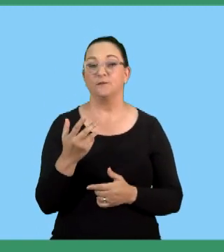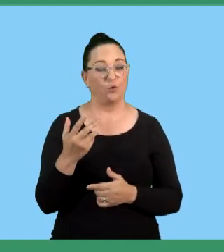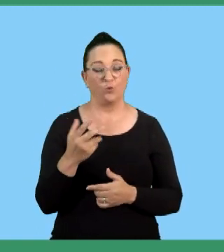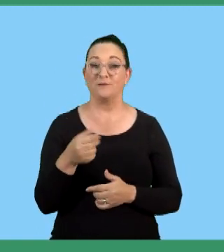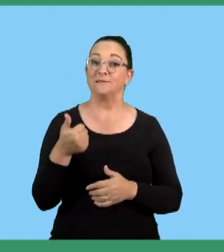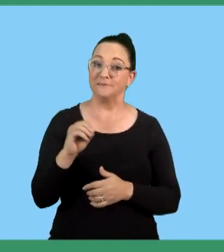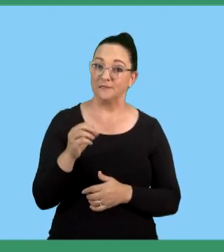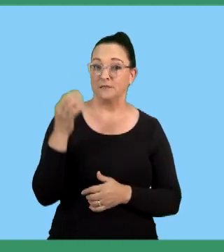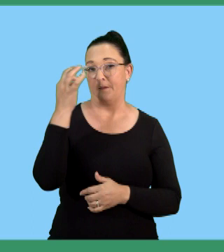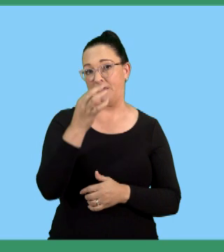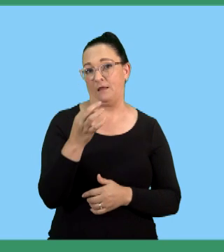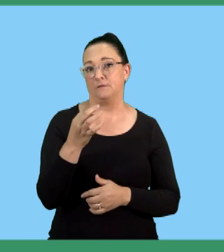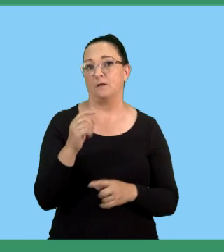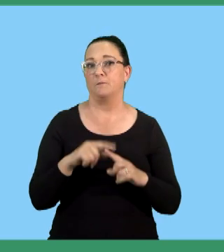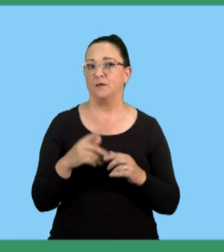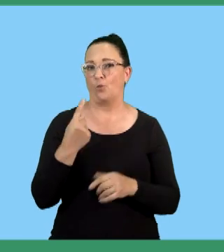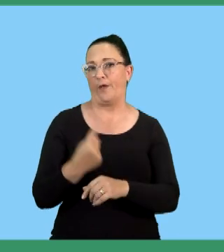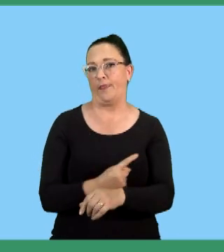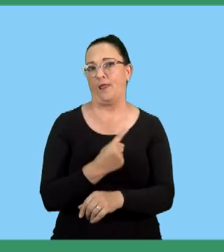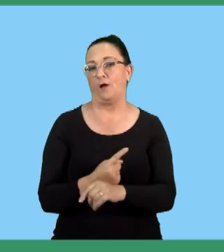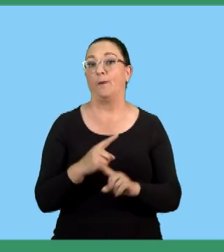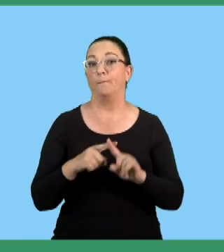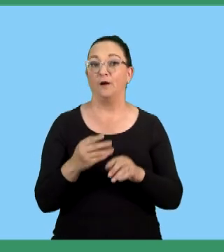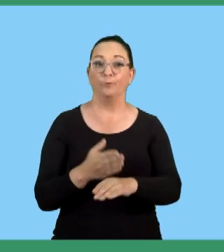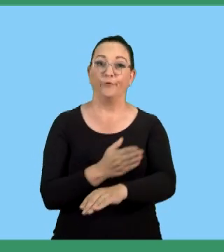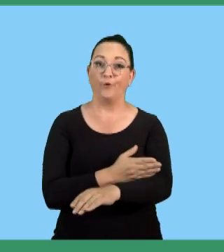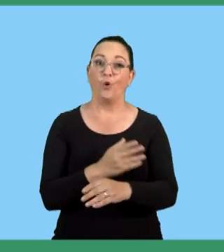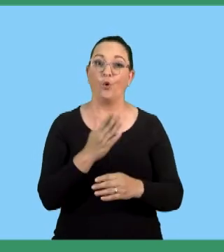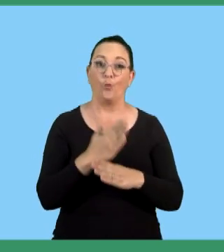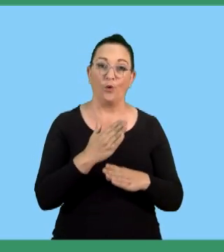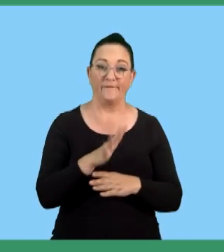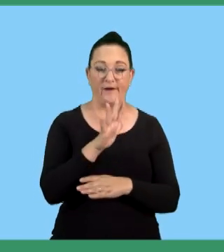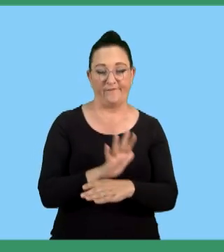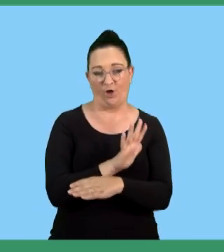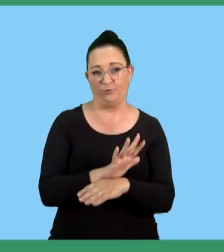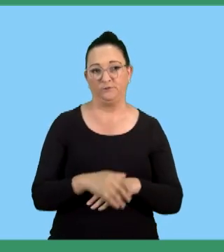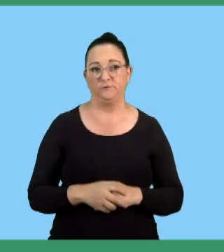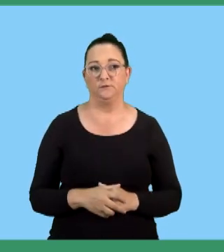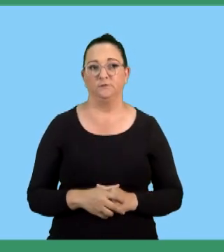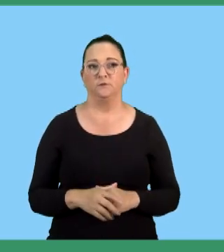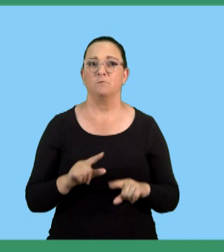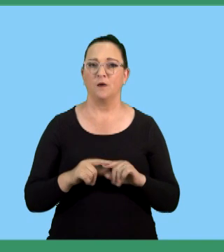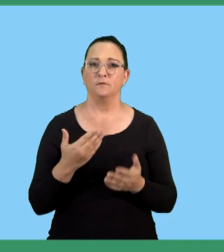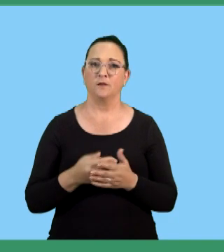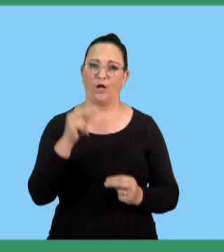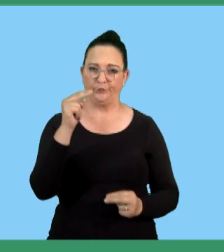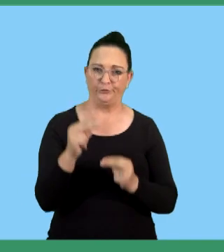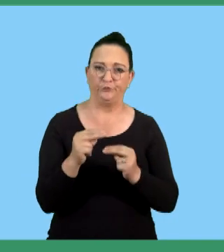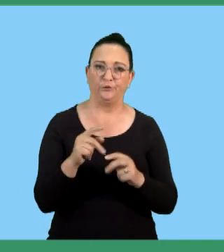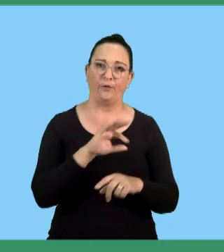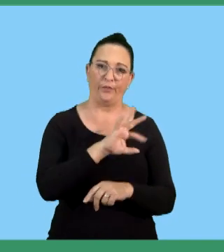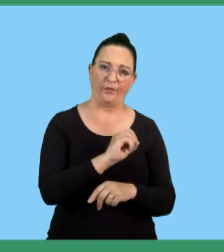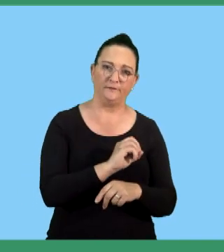60 minutes, or you can simply say an hour after continuous 5 hours of work. This can be reduced to 30